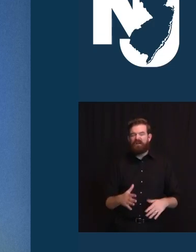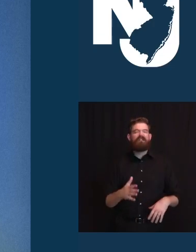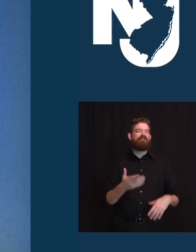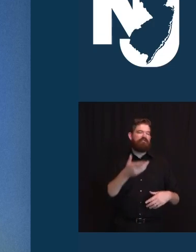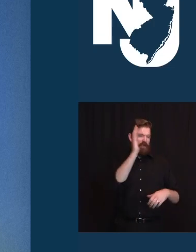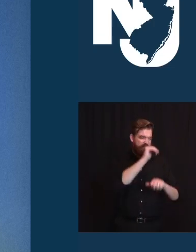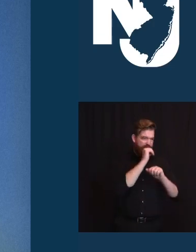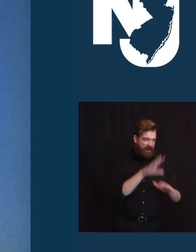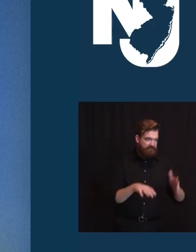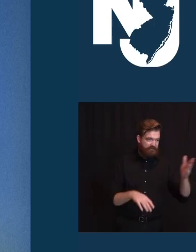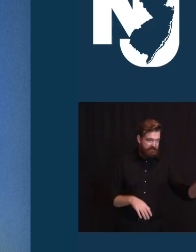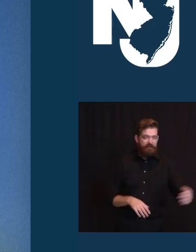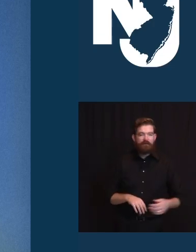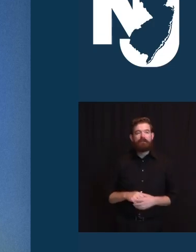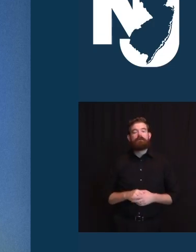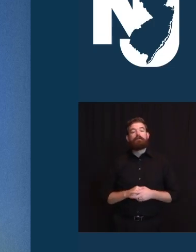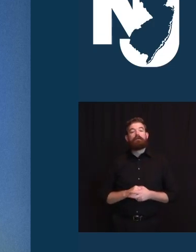non-COVID